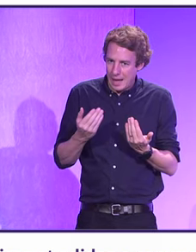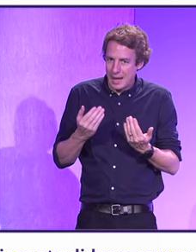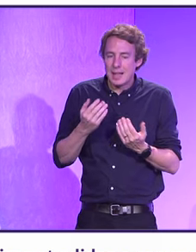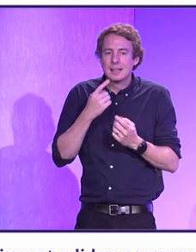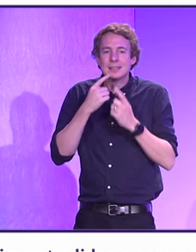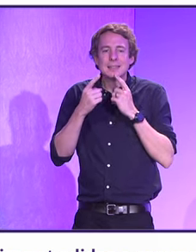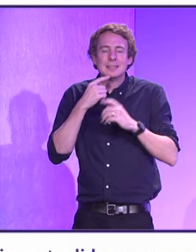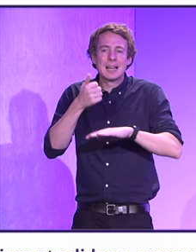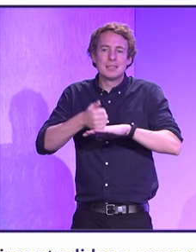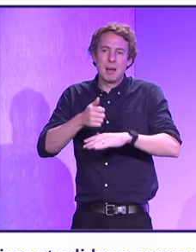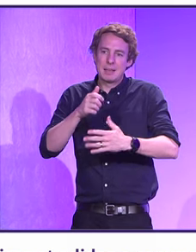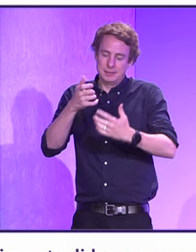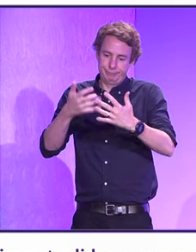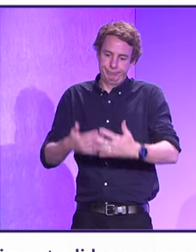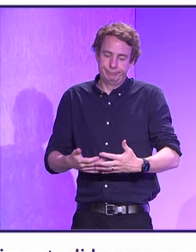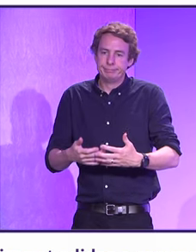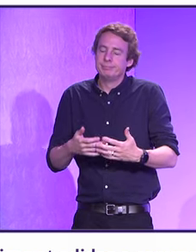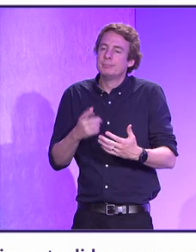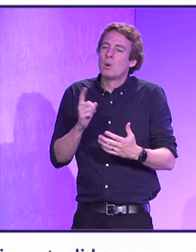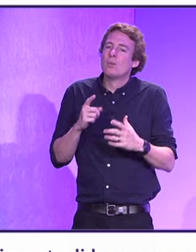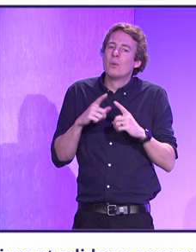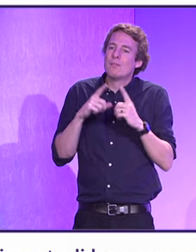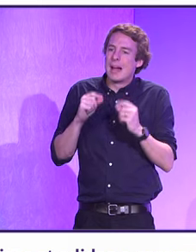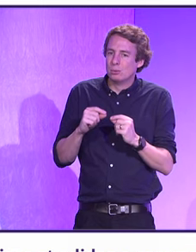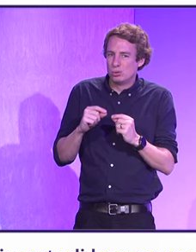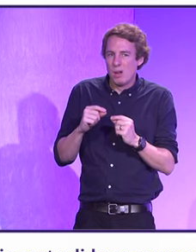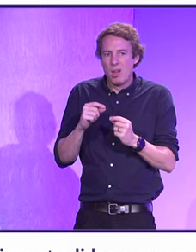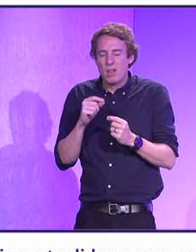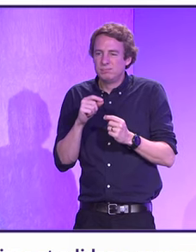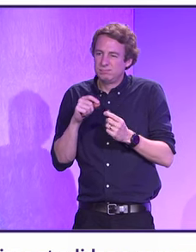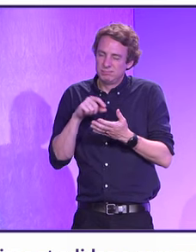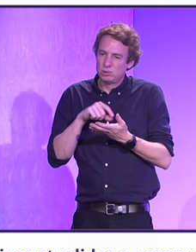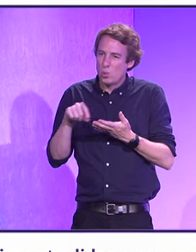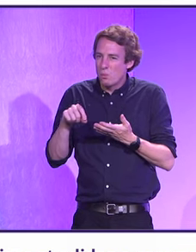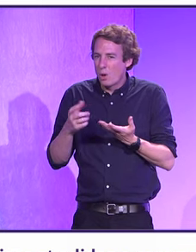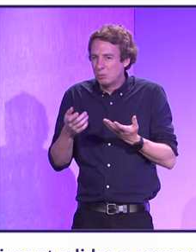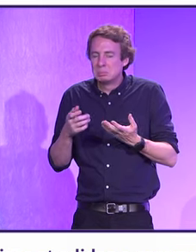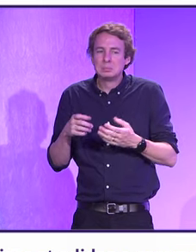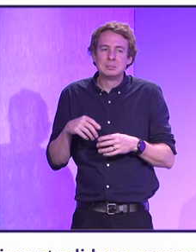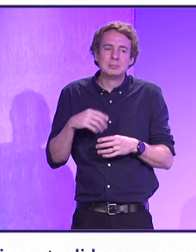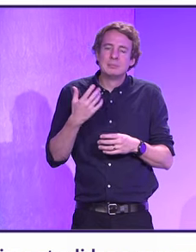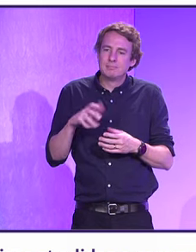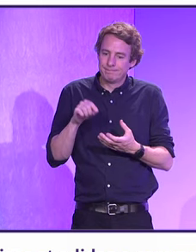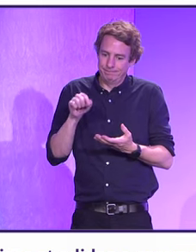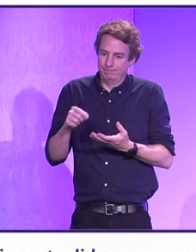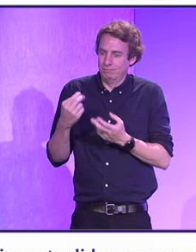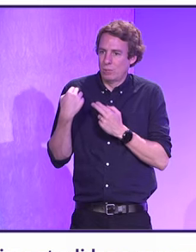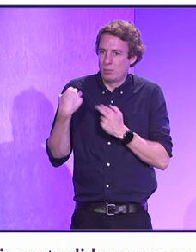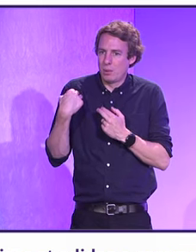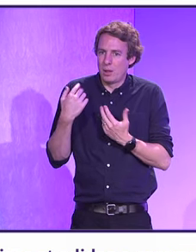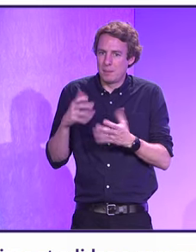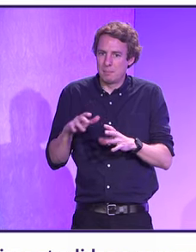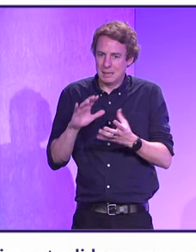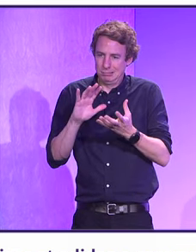we had one of the databases that is responsible for the coupons or the vouchers functionality. And this, because of the peak in